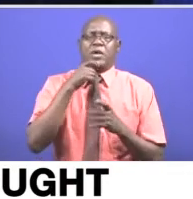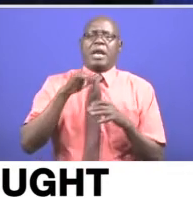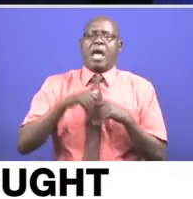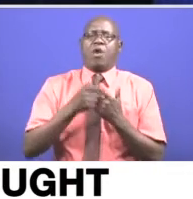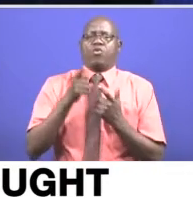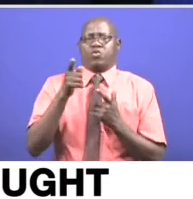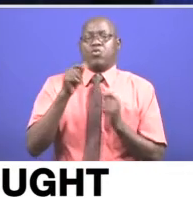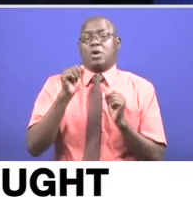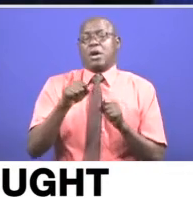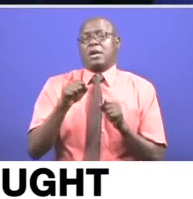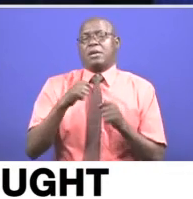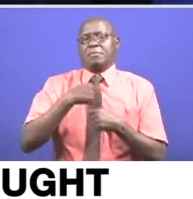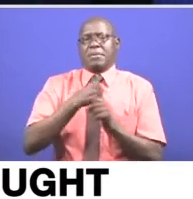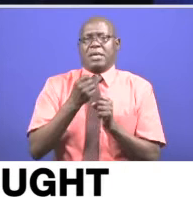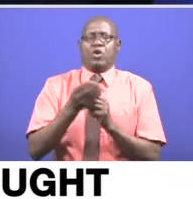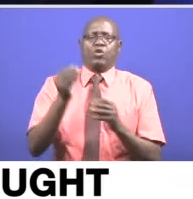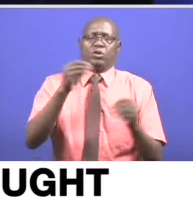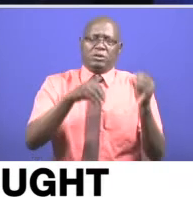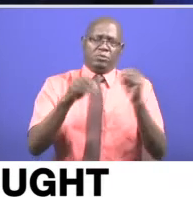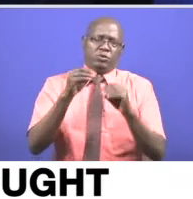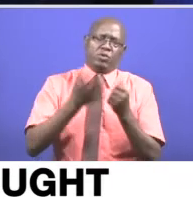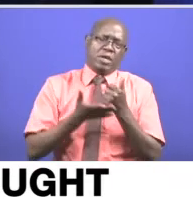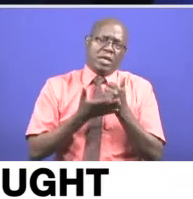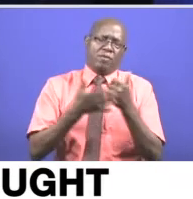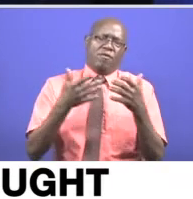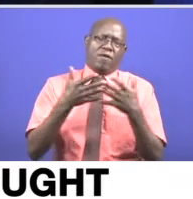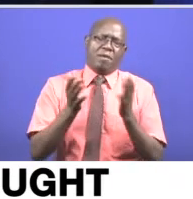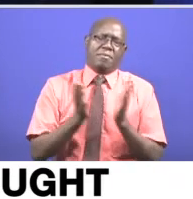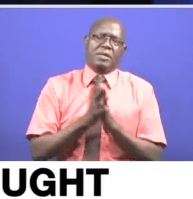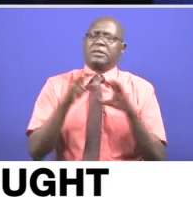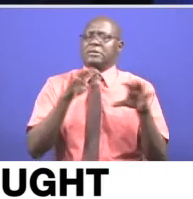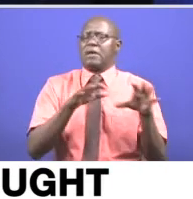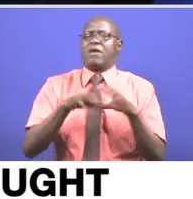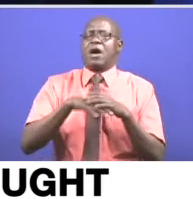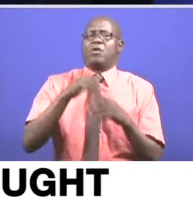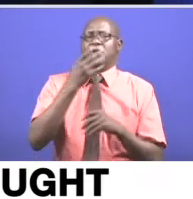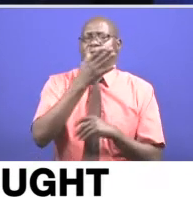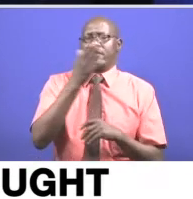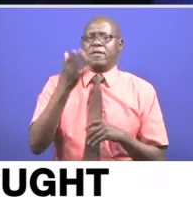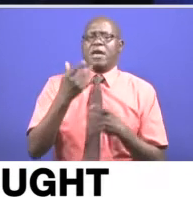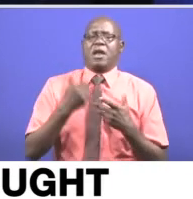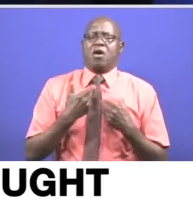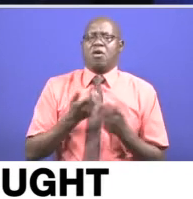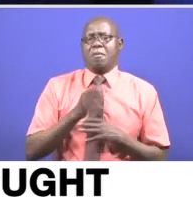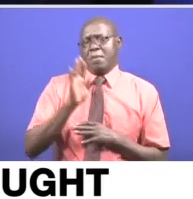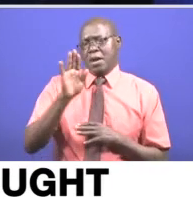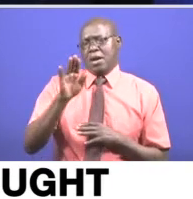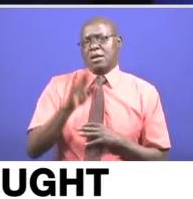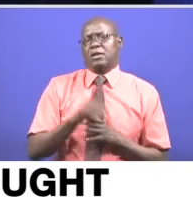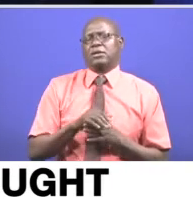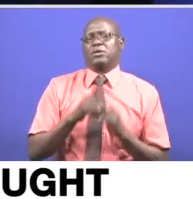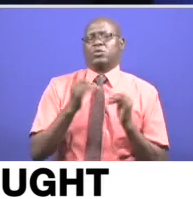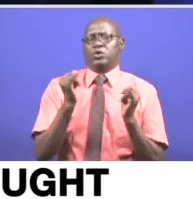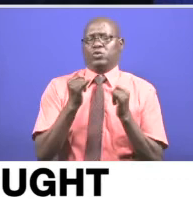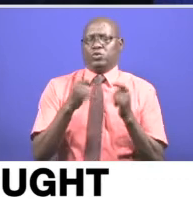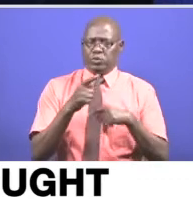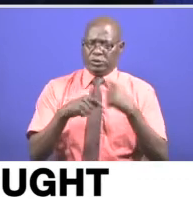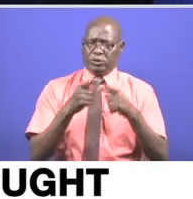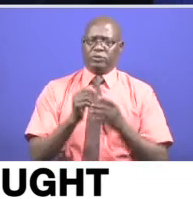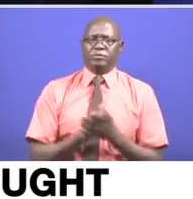contribution so that you can help the families that are struggling out there. Right now, I want to return it to Ken Kimani to continue with our broadcast. Thank you so